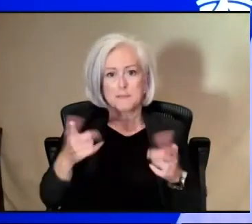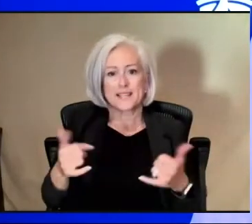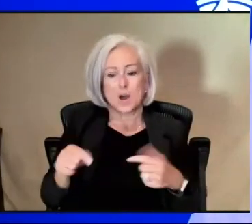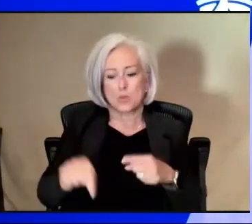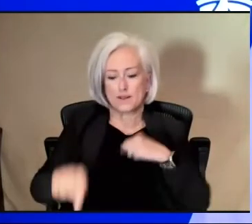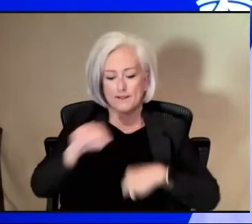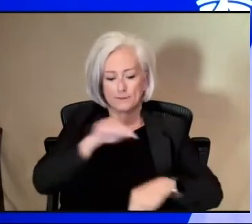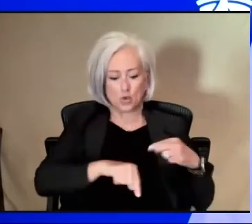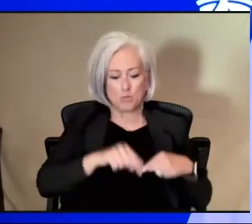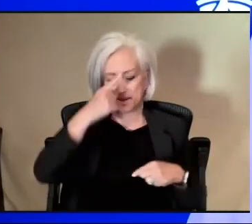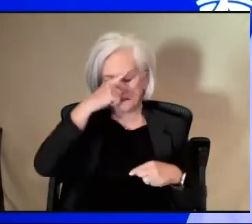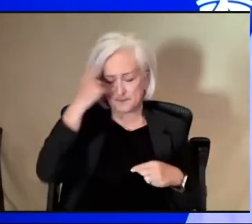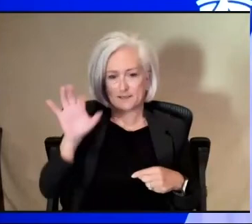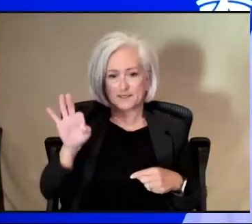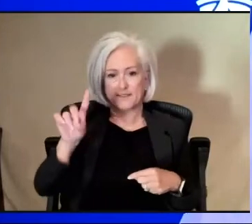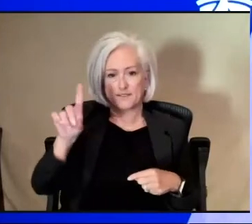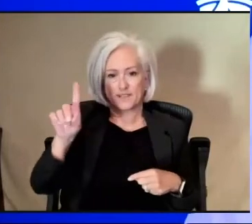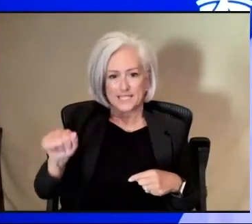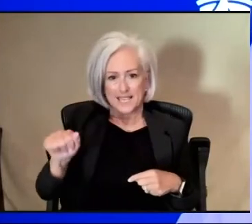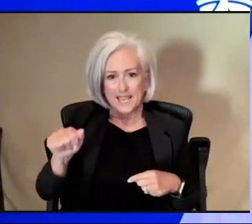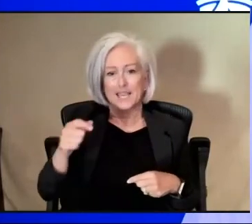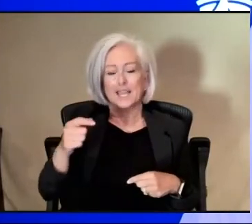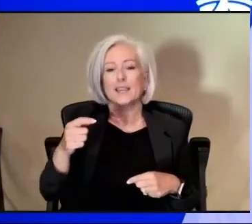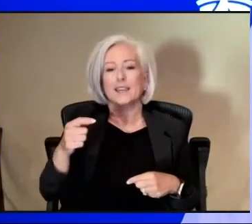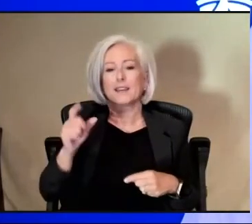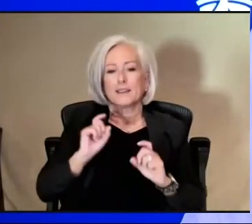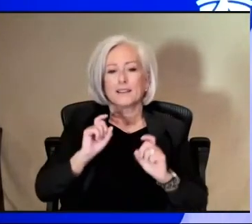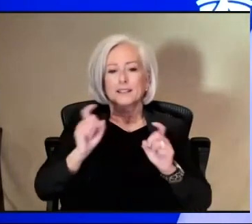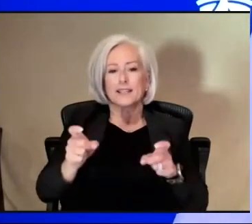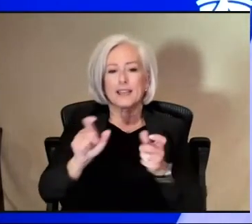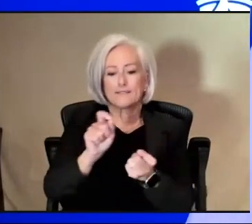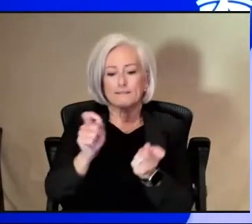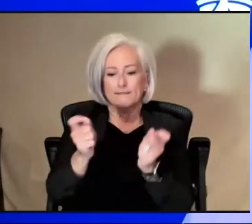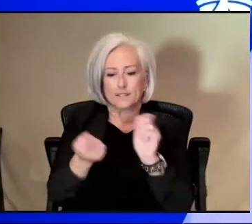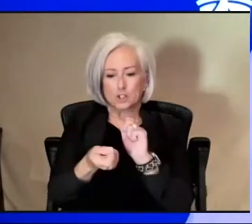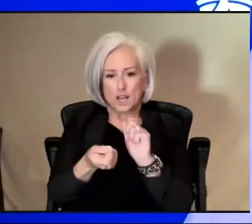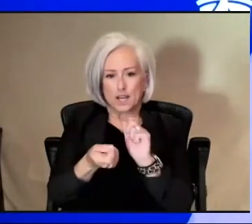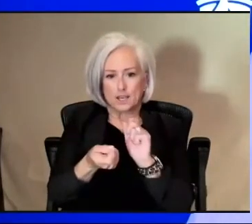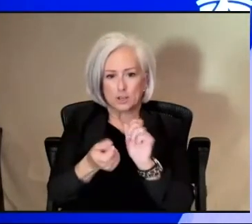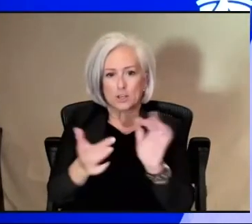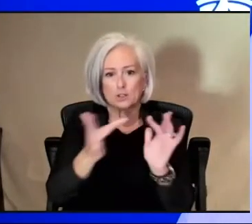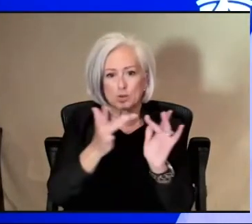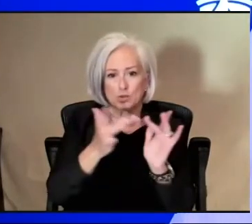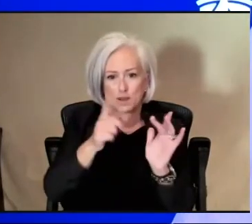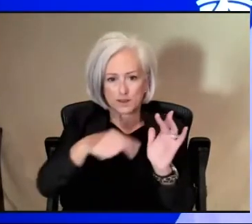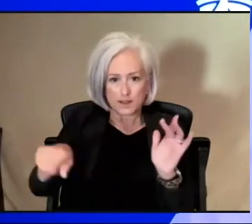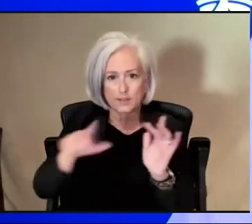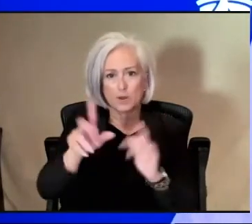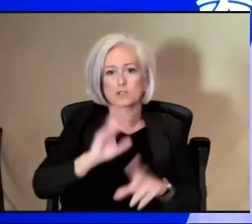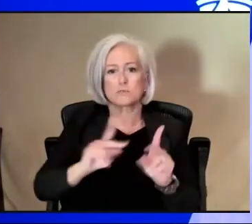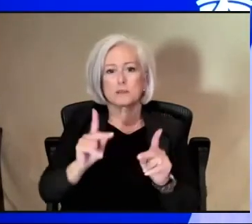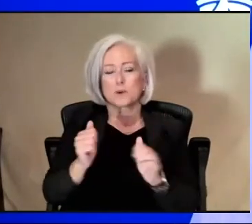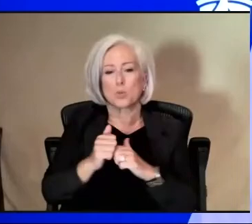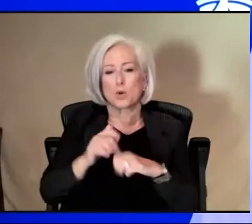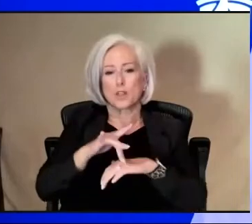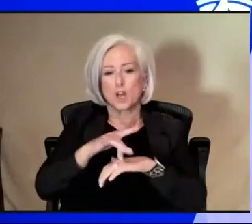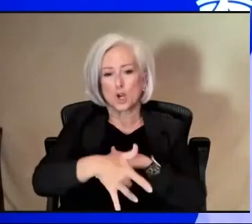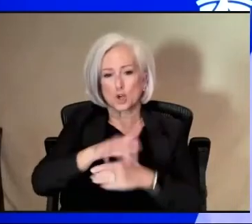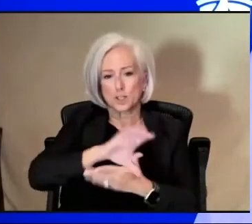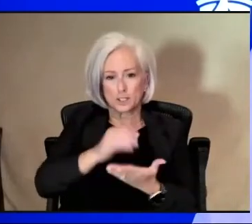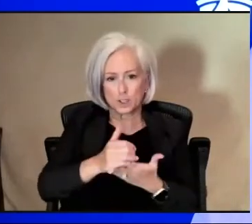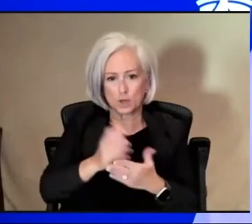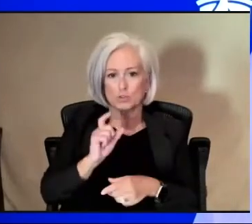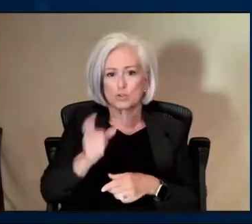FDA issuing the revision to go back and contact those people who got those early doses so that we can give those higher doses.